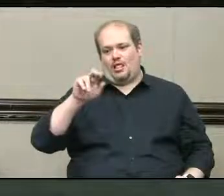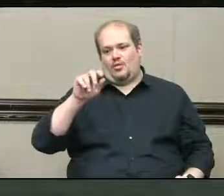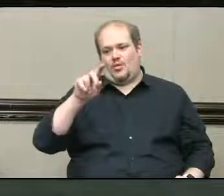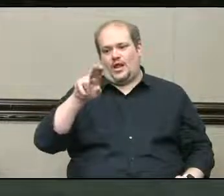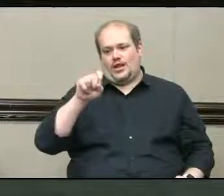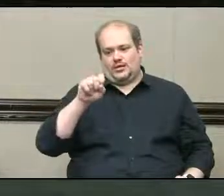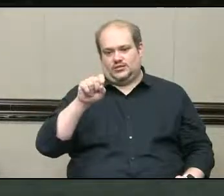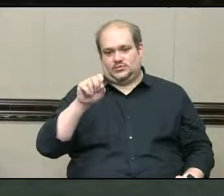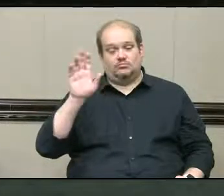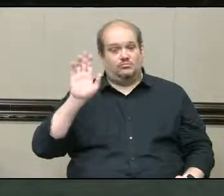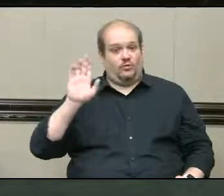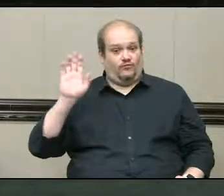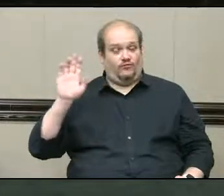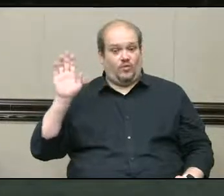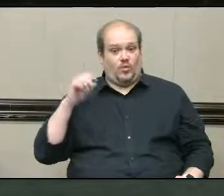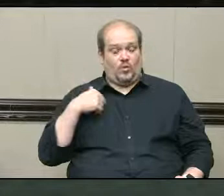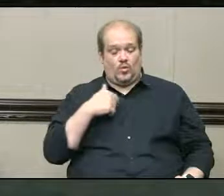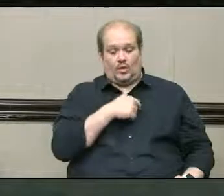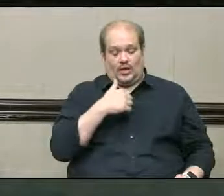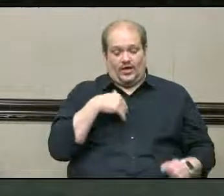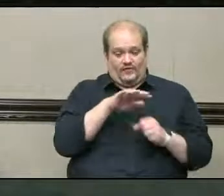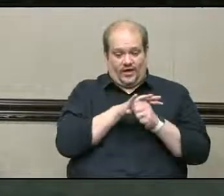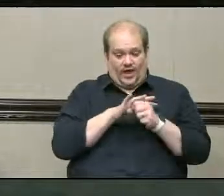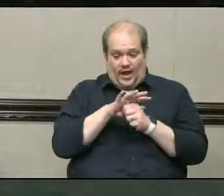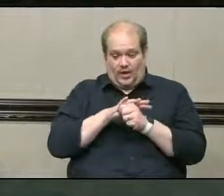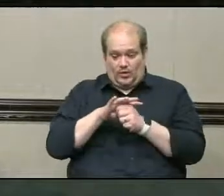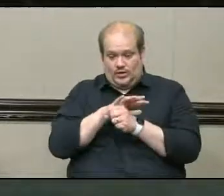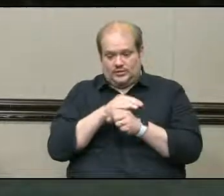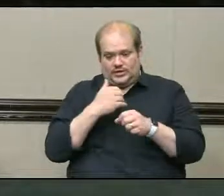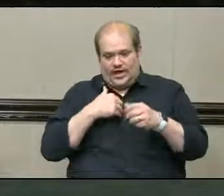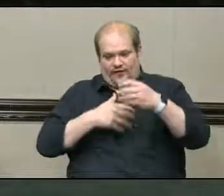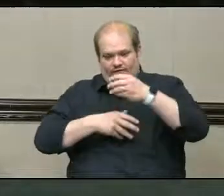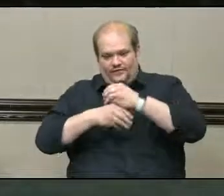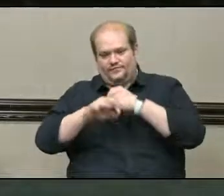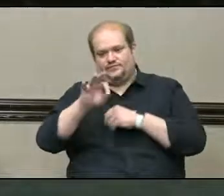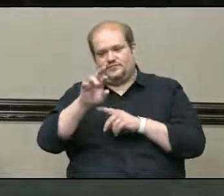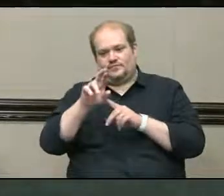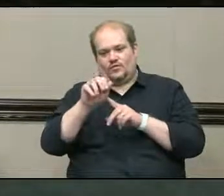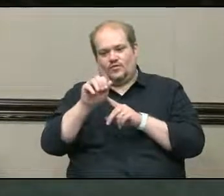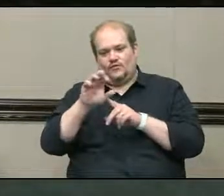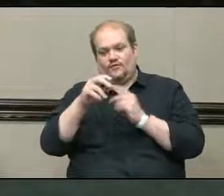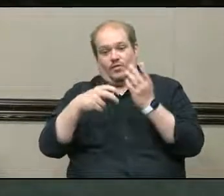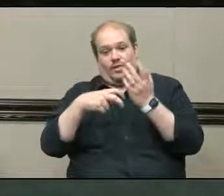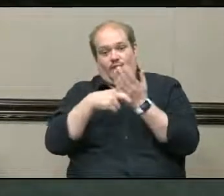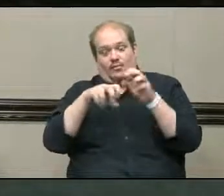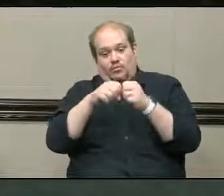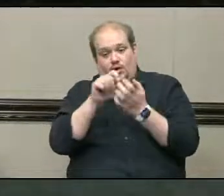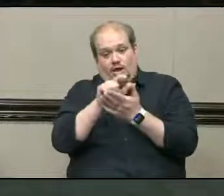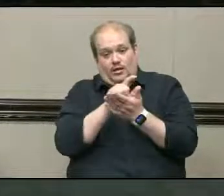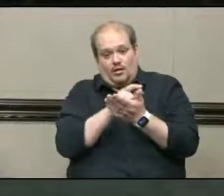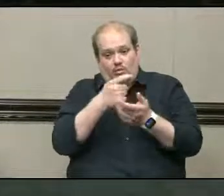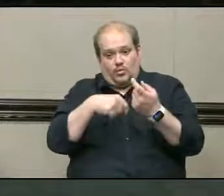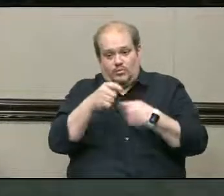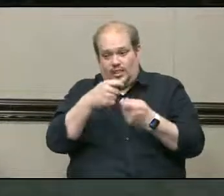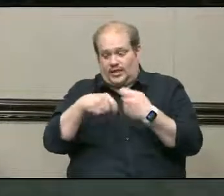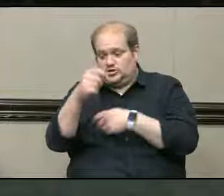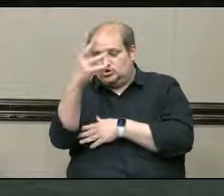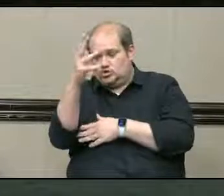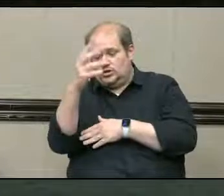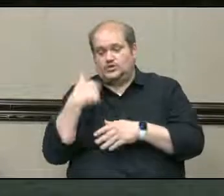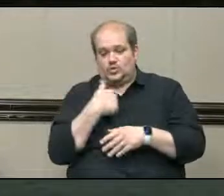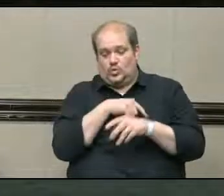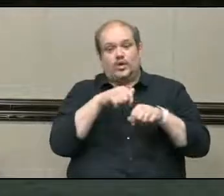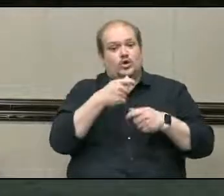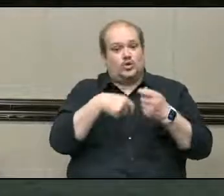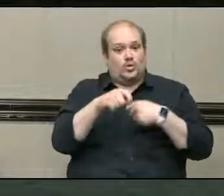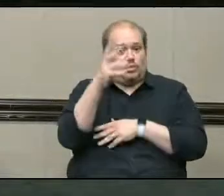does is we've had in the past areas that we have had infractions to that ordinance and we've replaced trees, and we could have